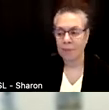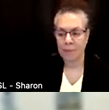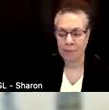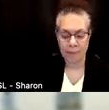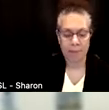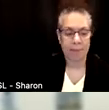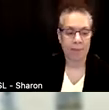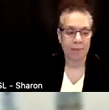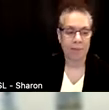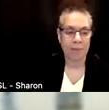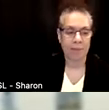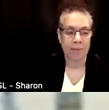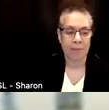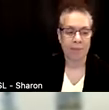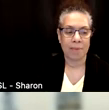we have a question.